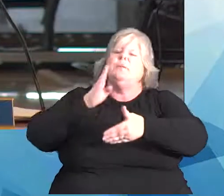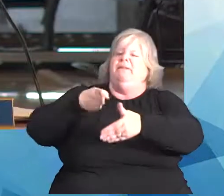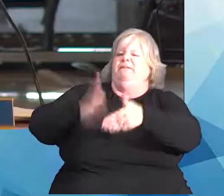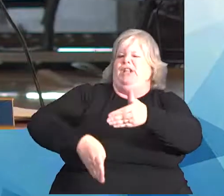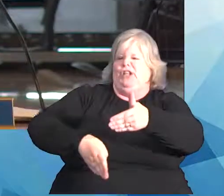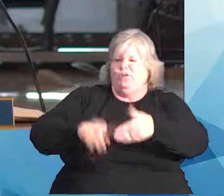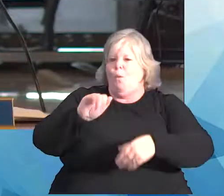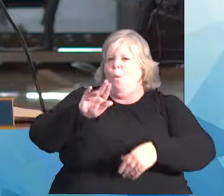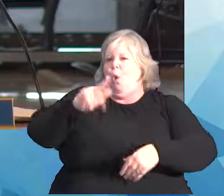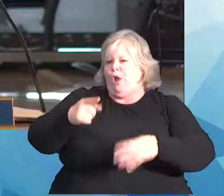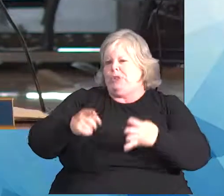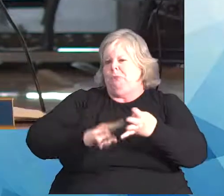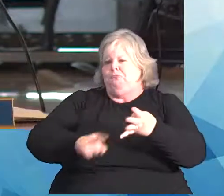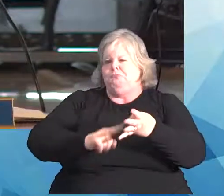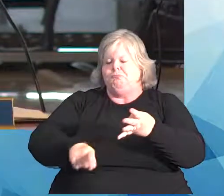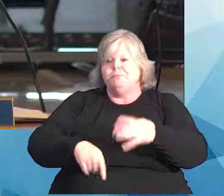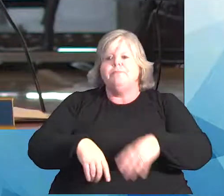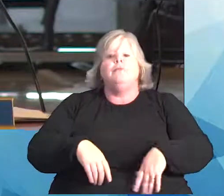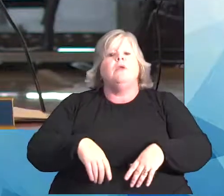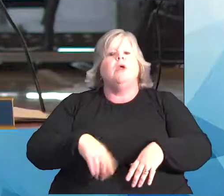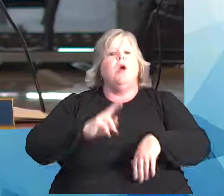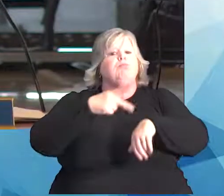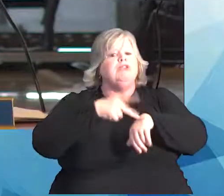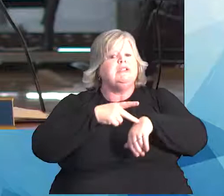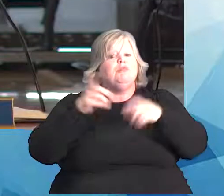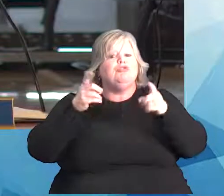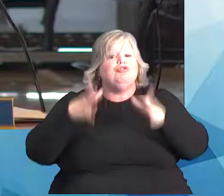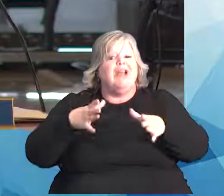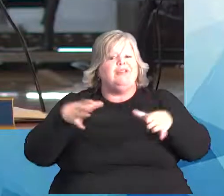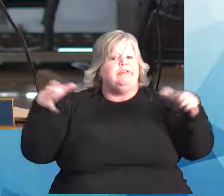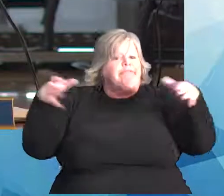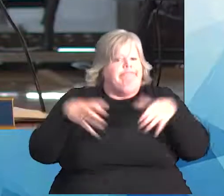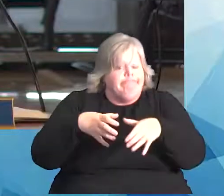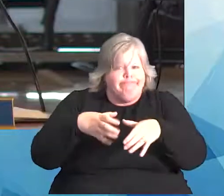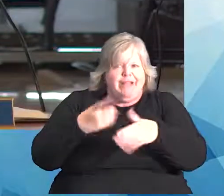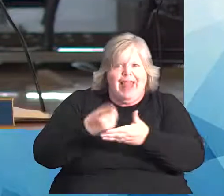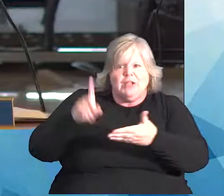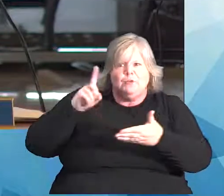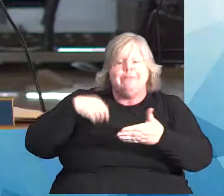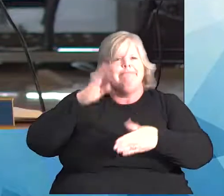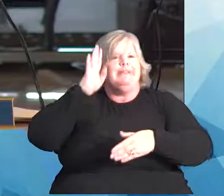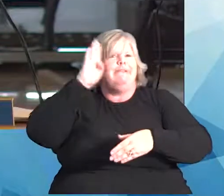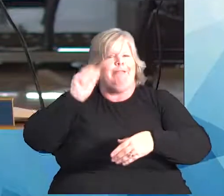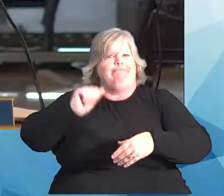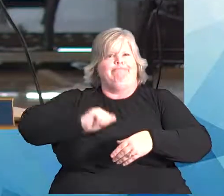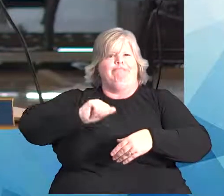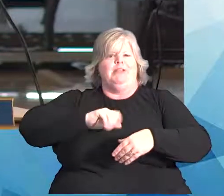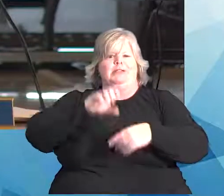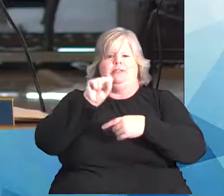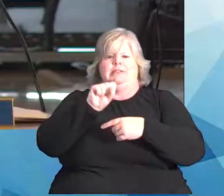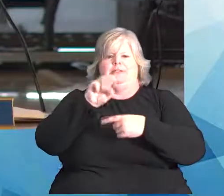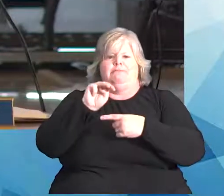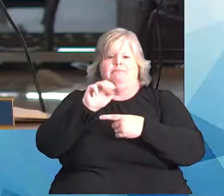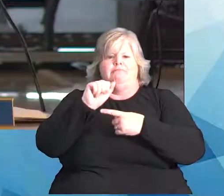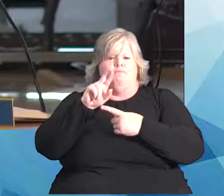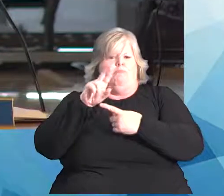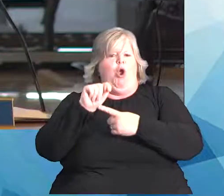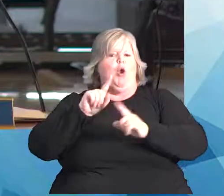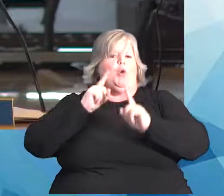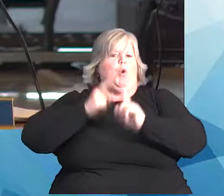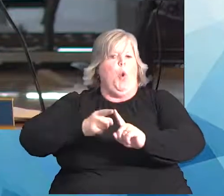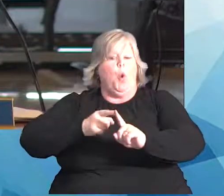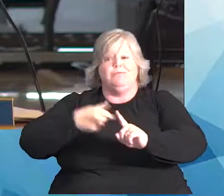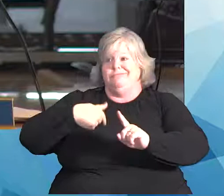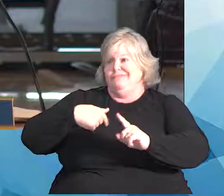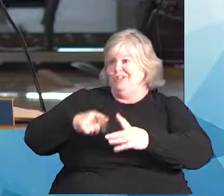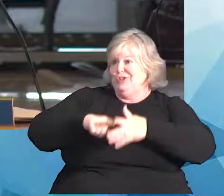All principals and directors met last week to develop their personalized SMART goals. I began by sharing my SMART goals with